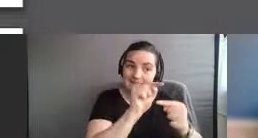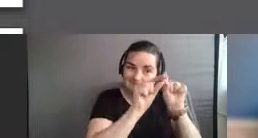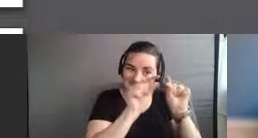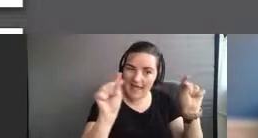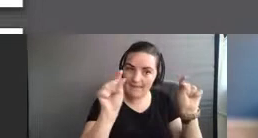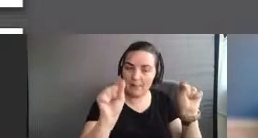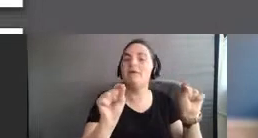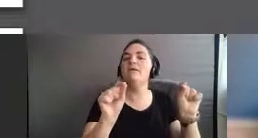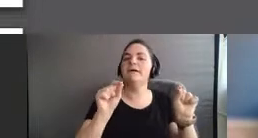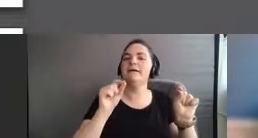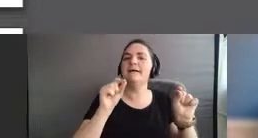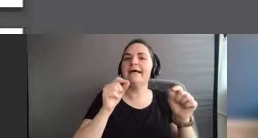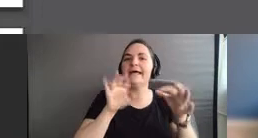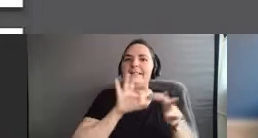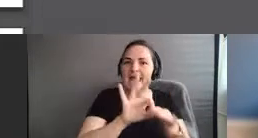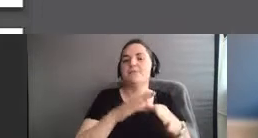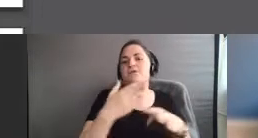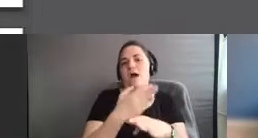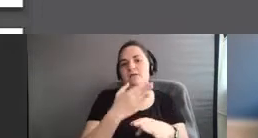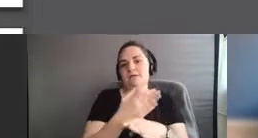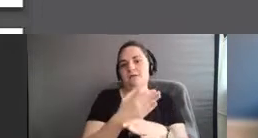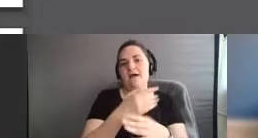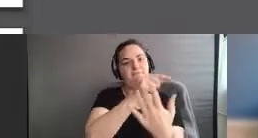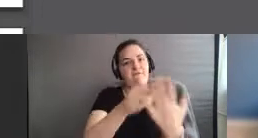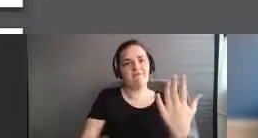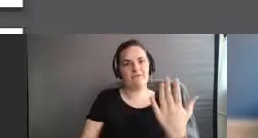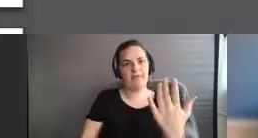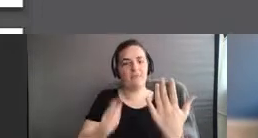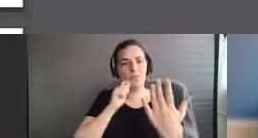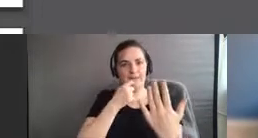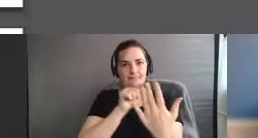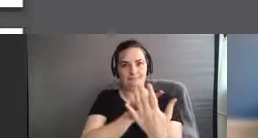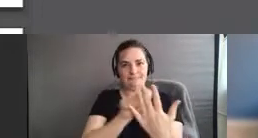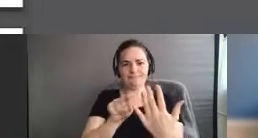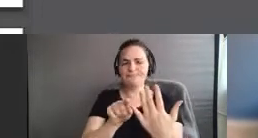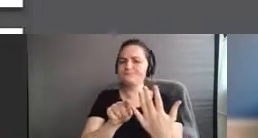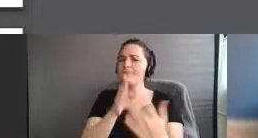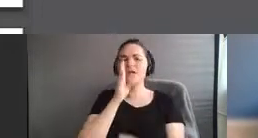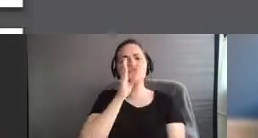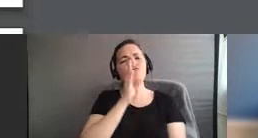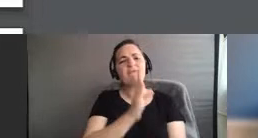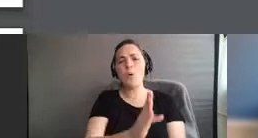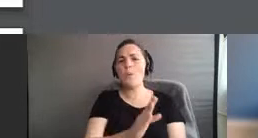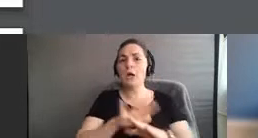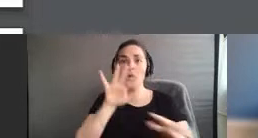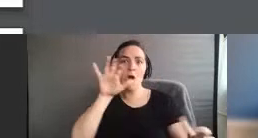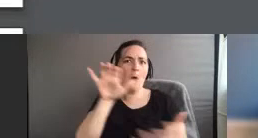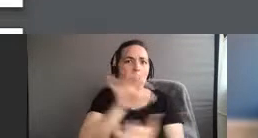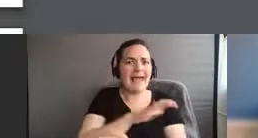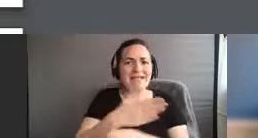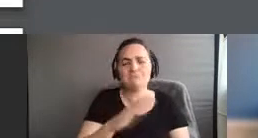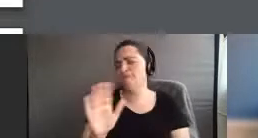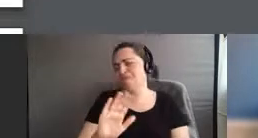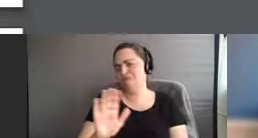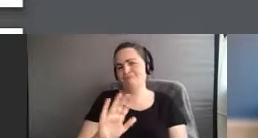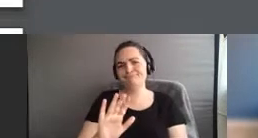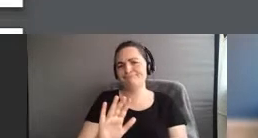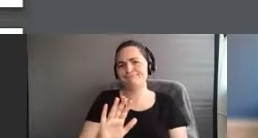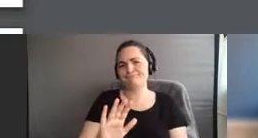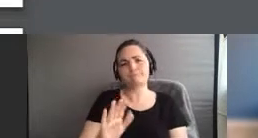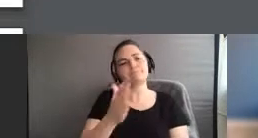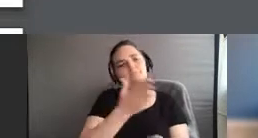will be 5 of them. There will be straightforward, uncomplicated, And I hope some of them will be